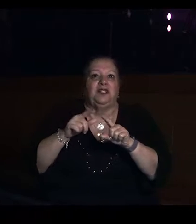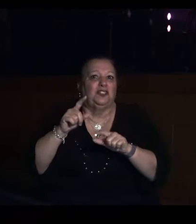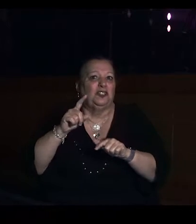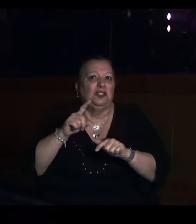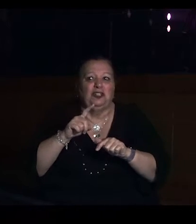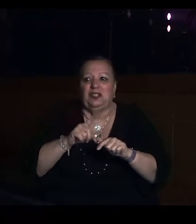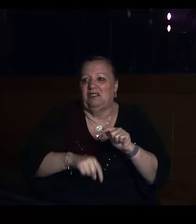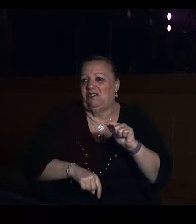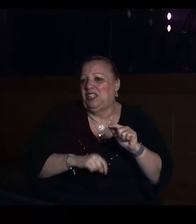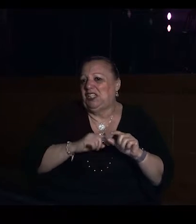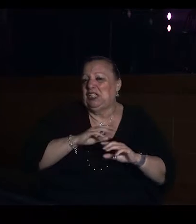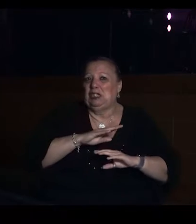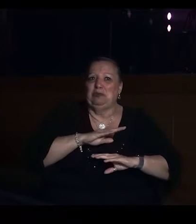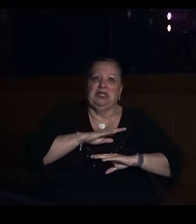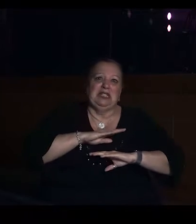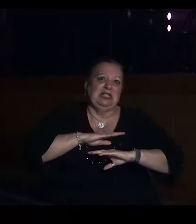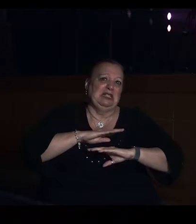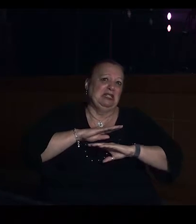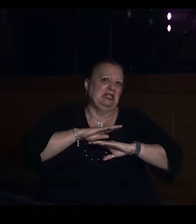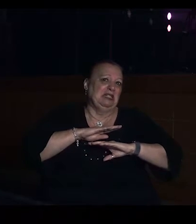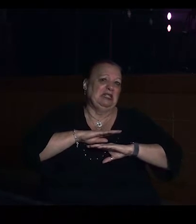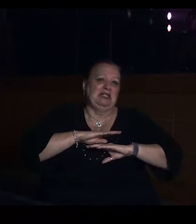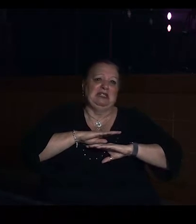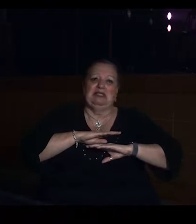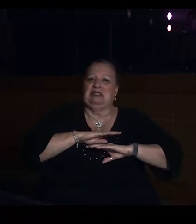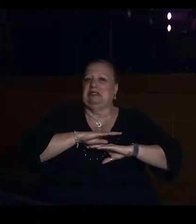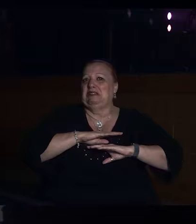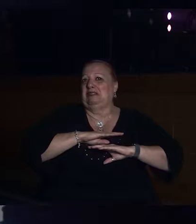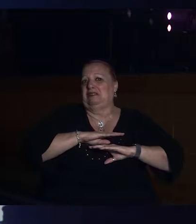but it couldn't fill me.